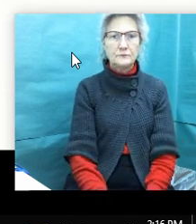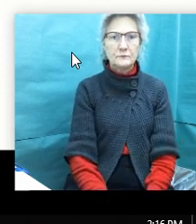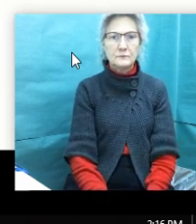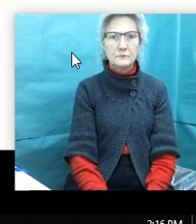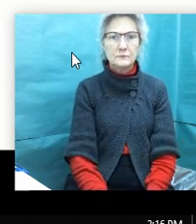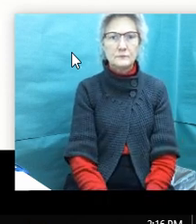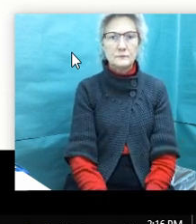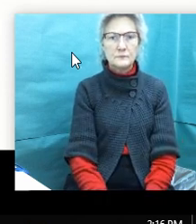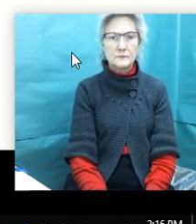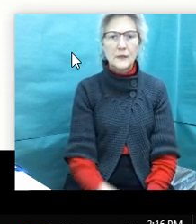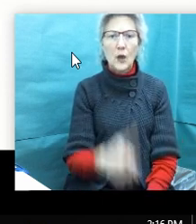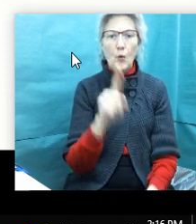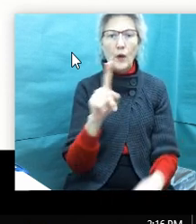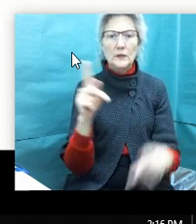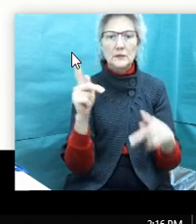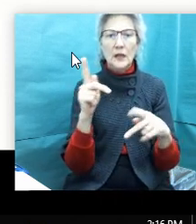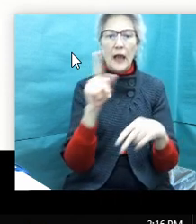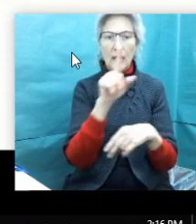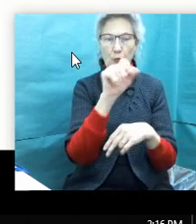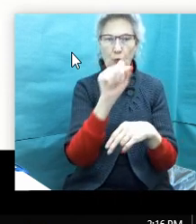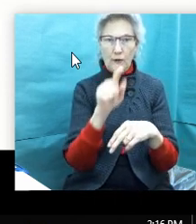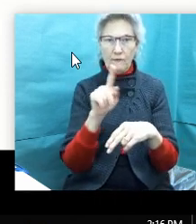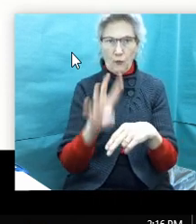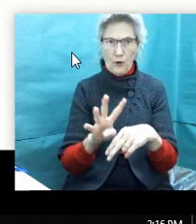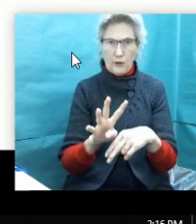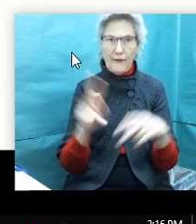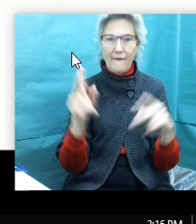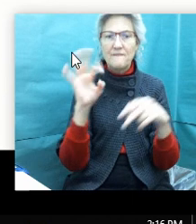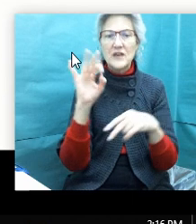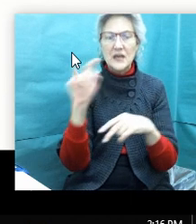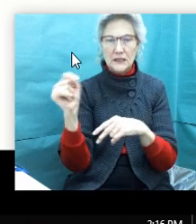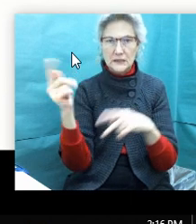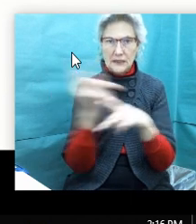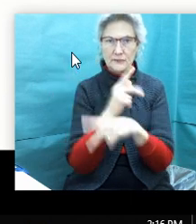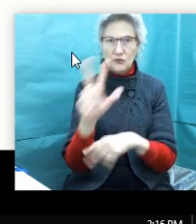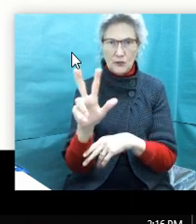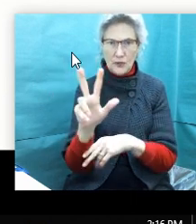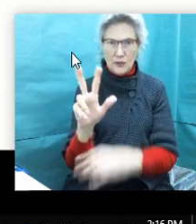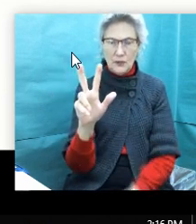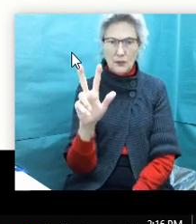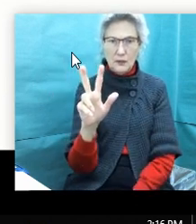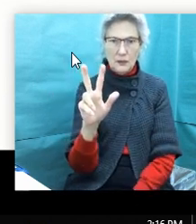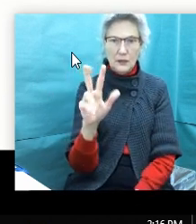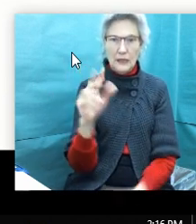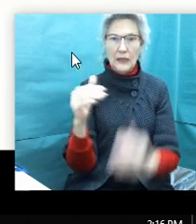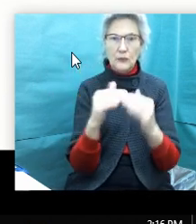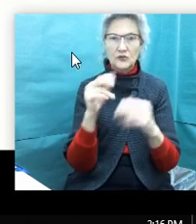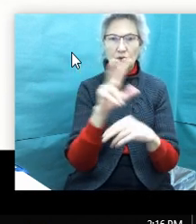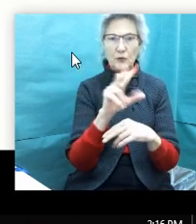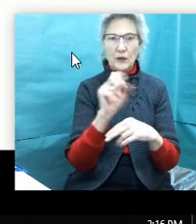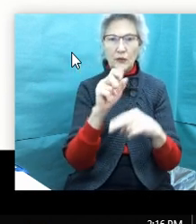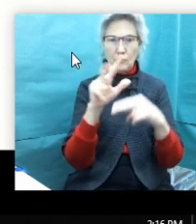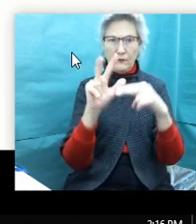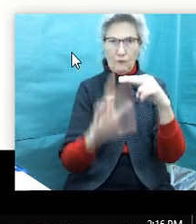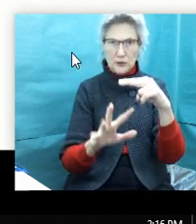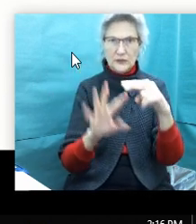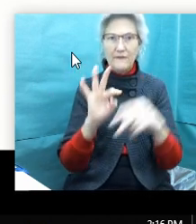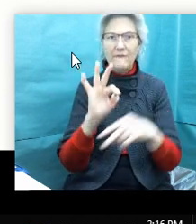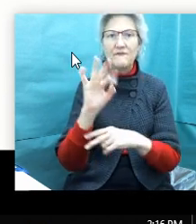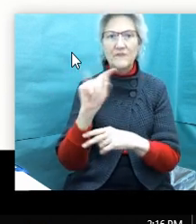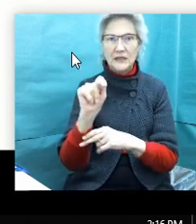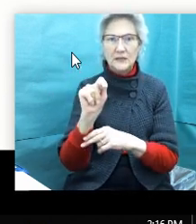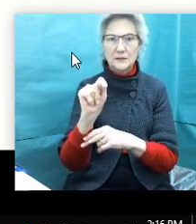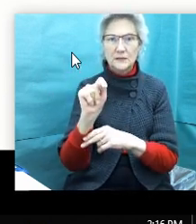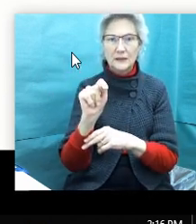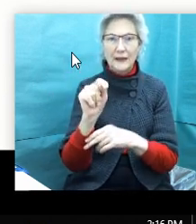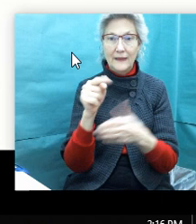so 1 1/4 feet times 3 equals 3 3/4 feet, right?